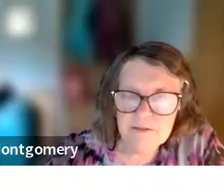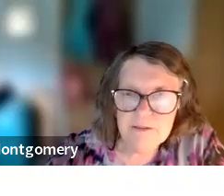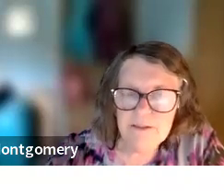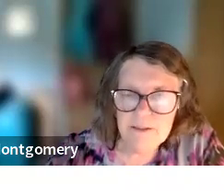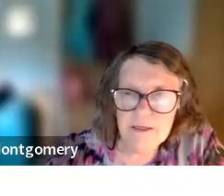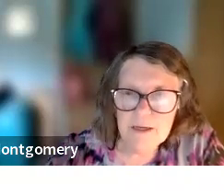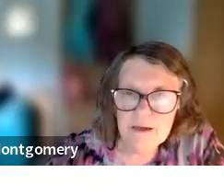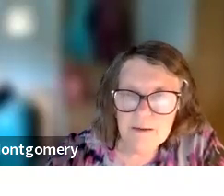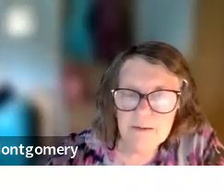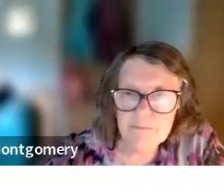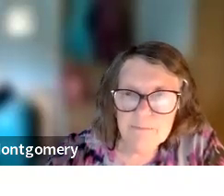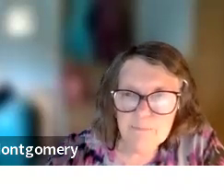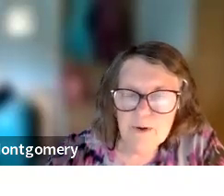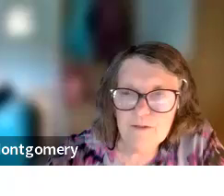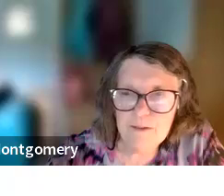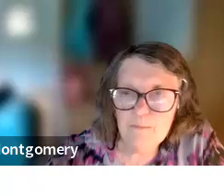dramatically